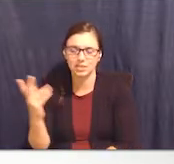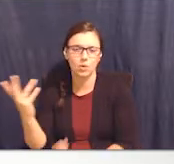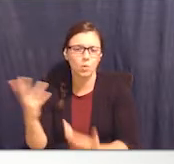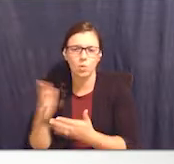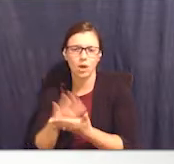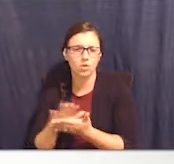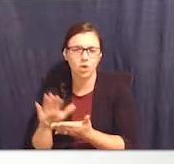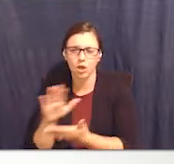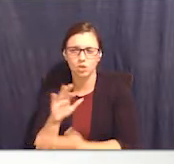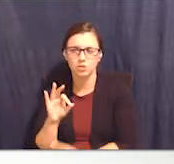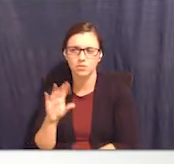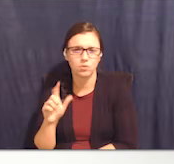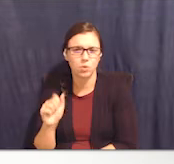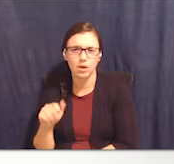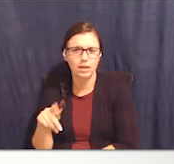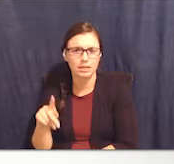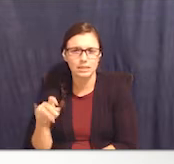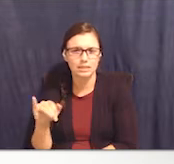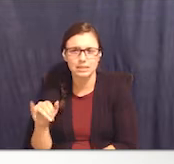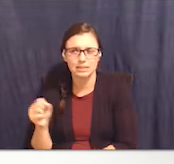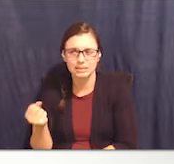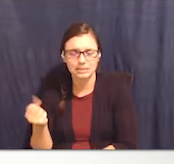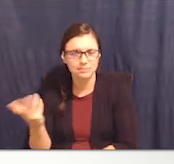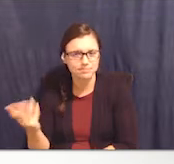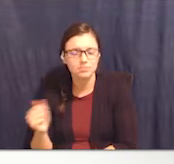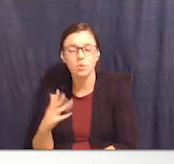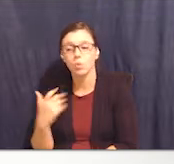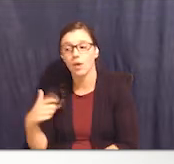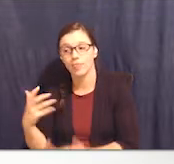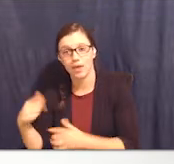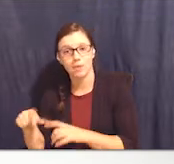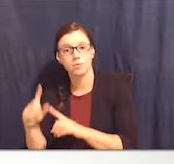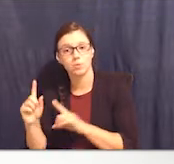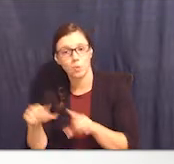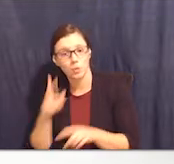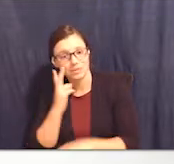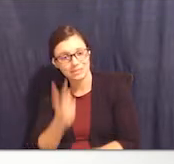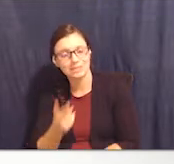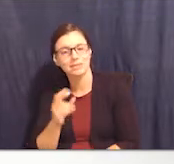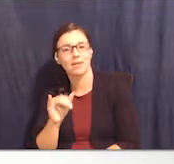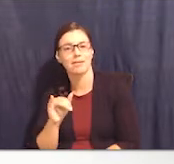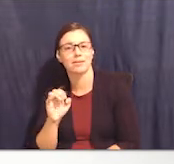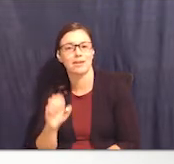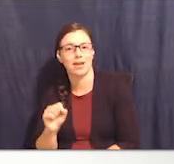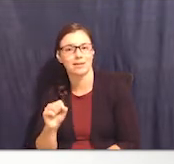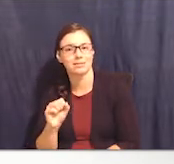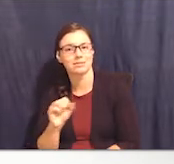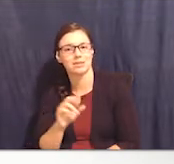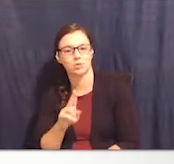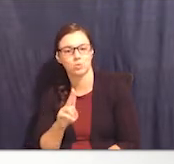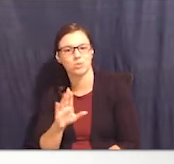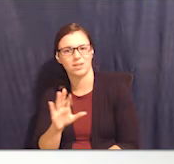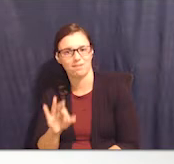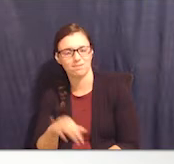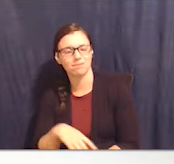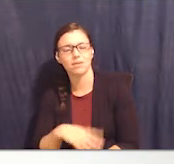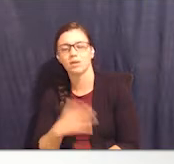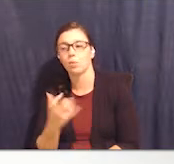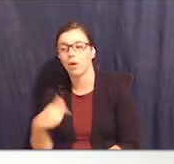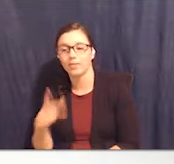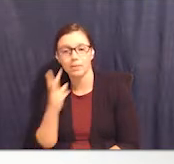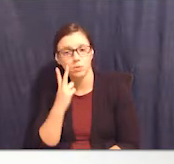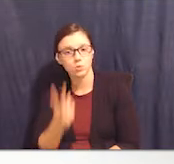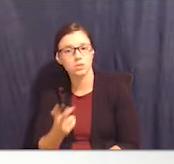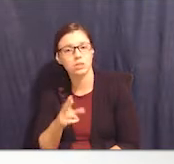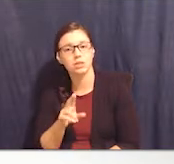and see those programs as well. So schools, share this information with your districts, with the people in your schools.